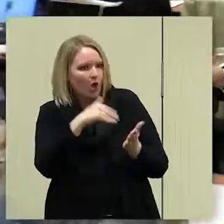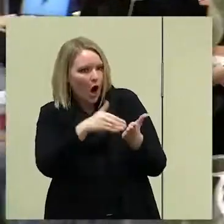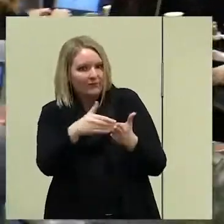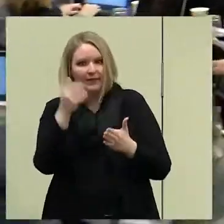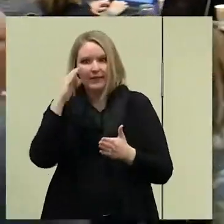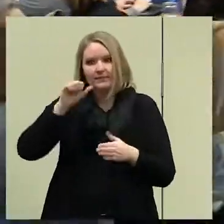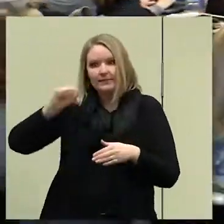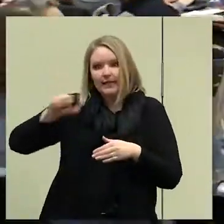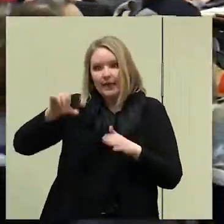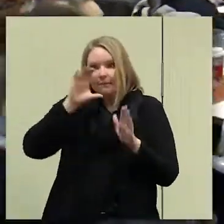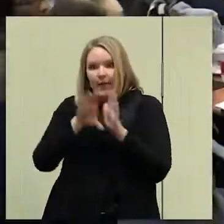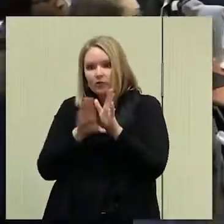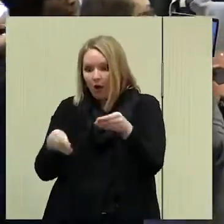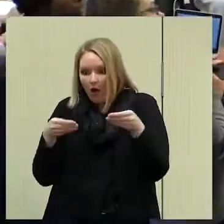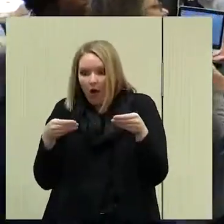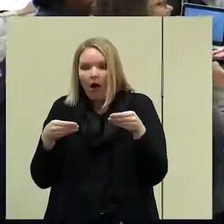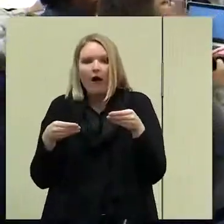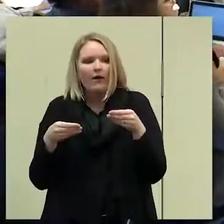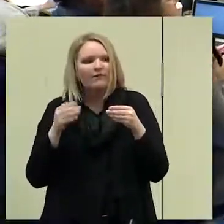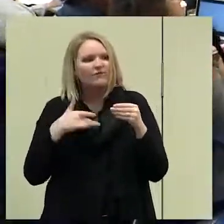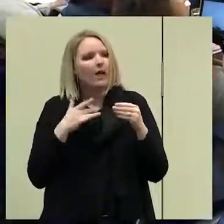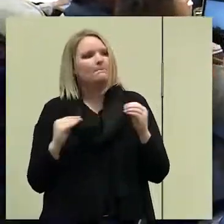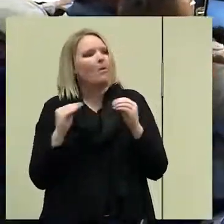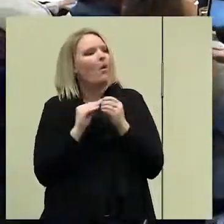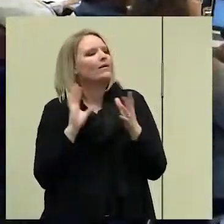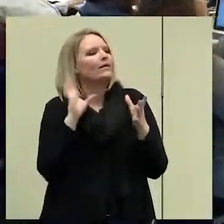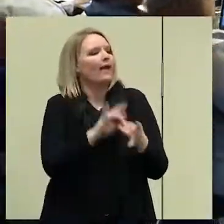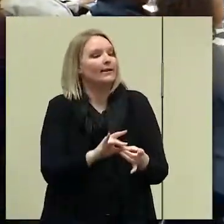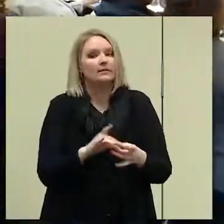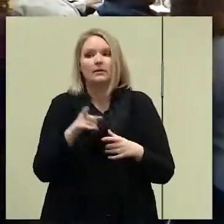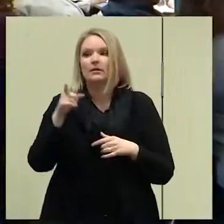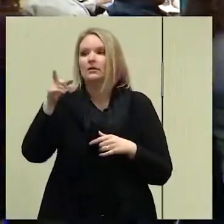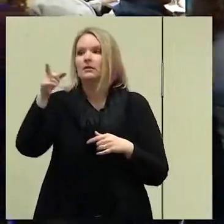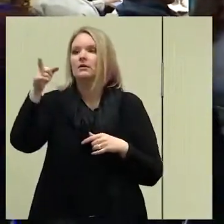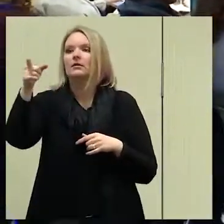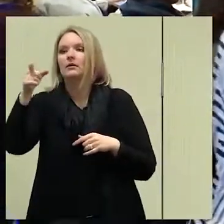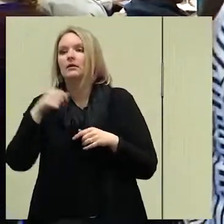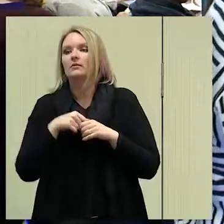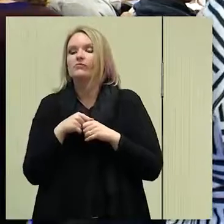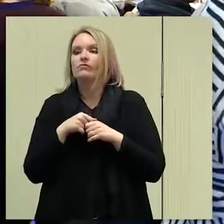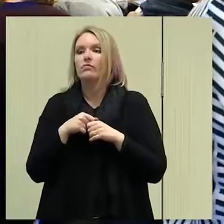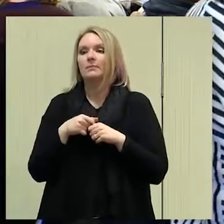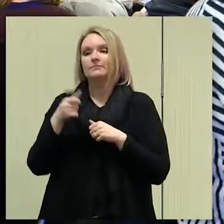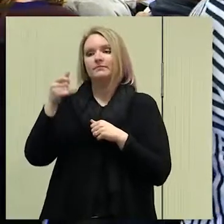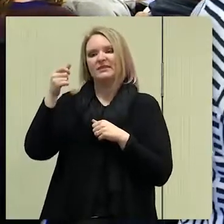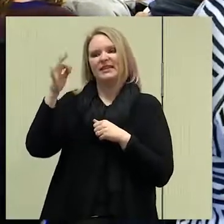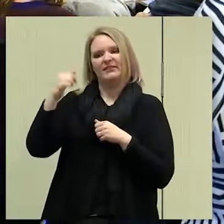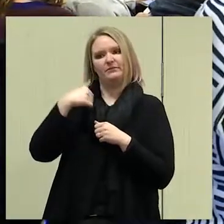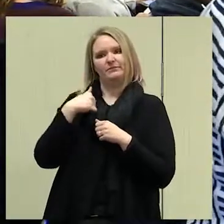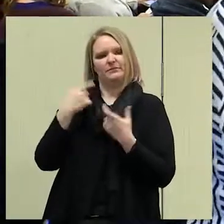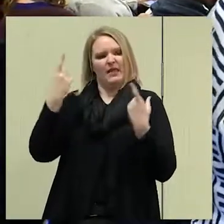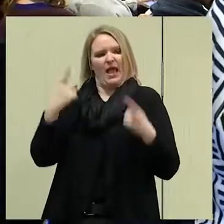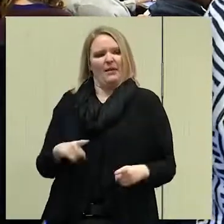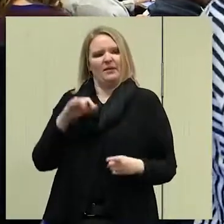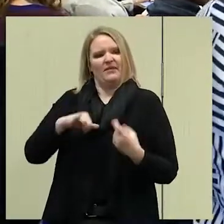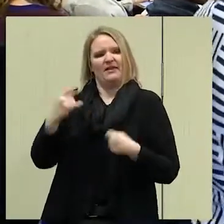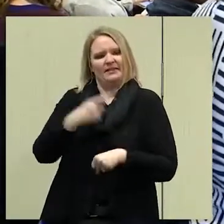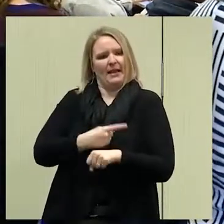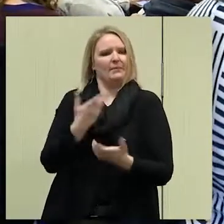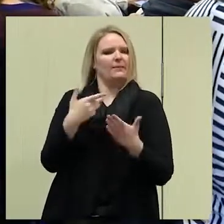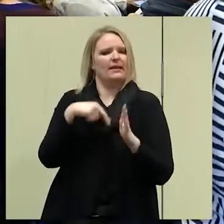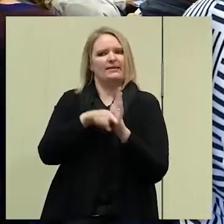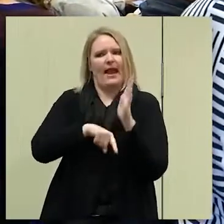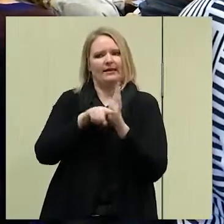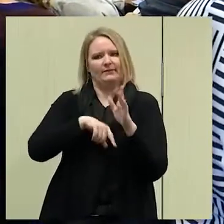Someone back, I'm like, ooh, had their hand up. I was just going to say, to make the point of, if you're sending home something that happened that day and it may be a negative